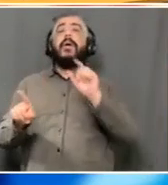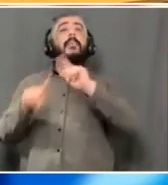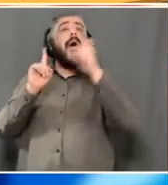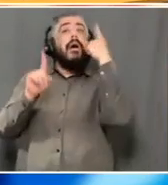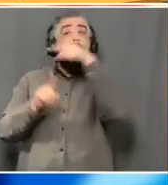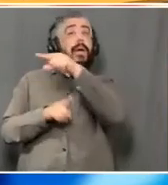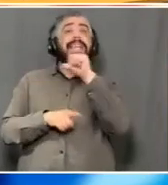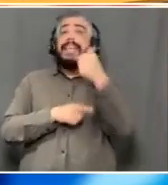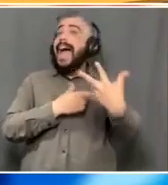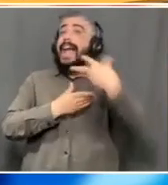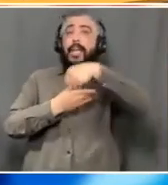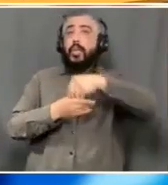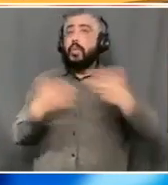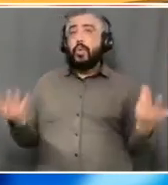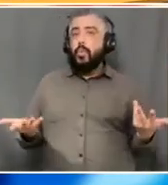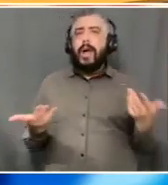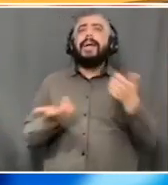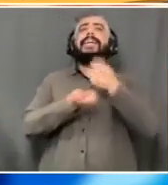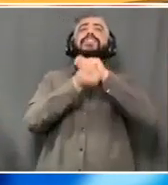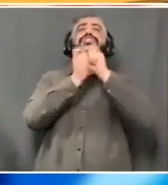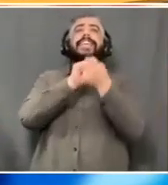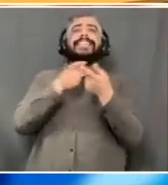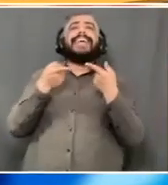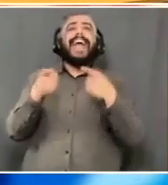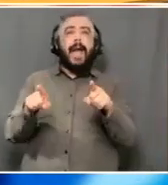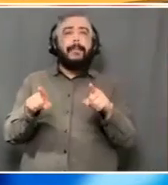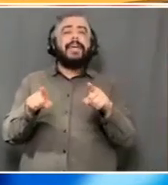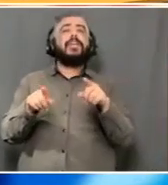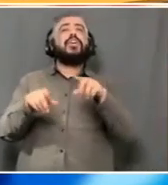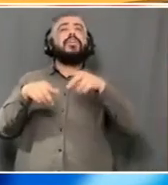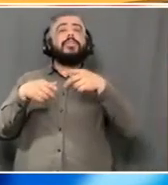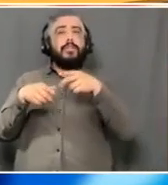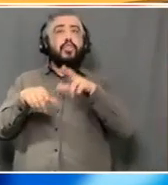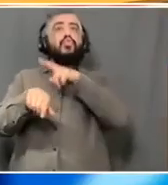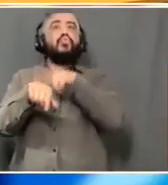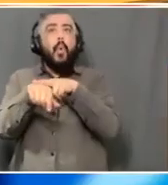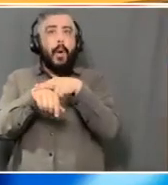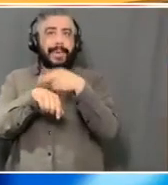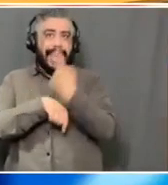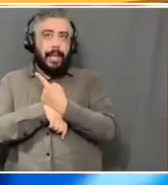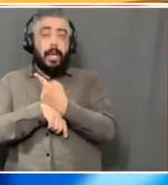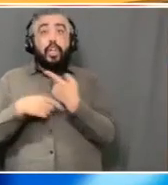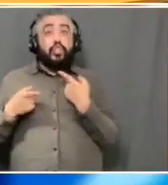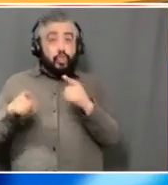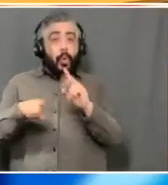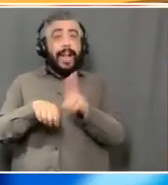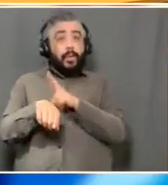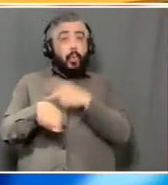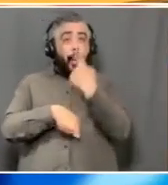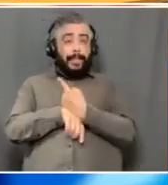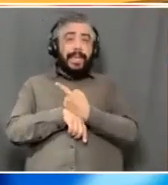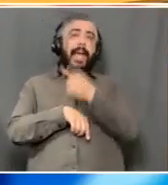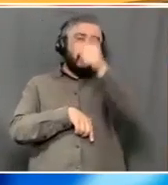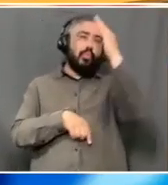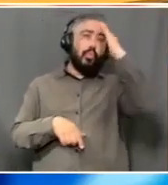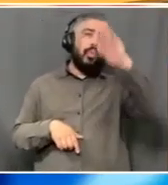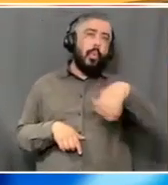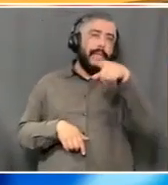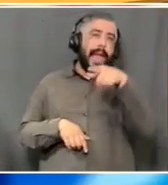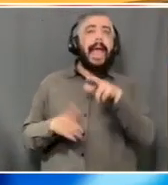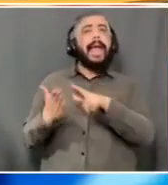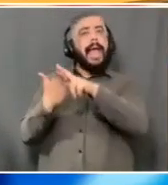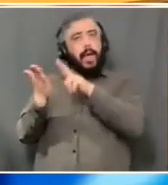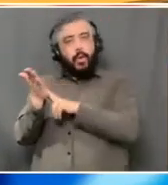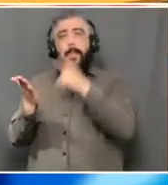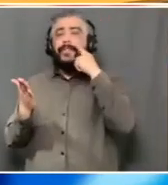are any changes that happened in norm day. So during norm day, obviously, as you're well aware, our enrollment for the current